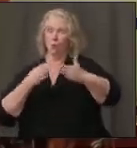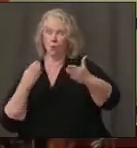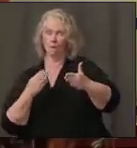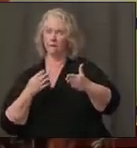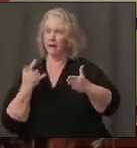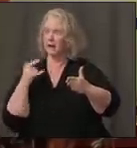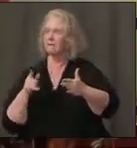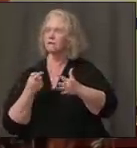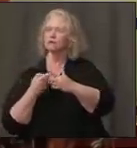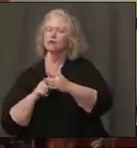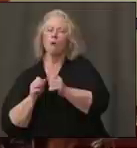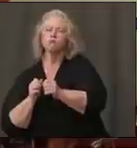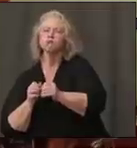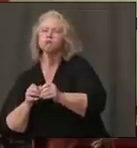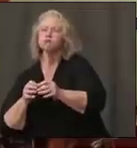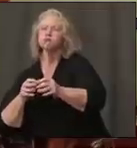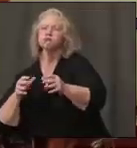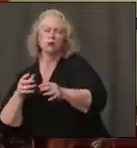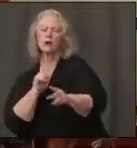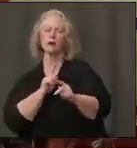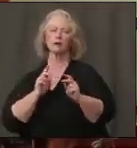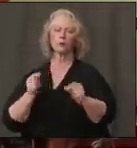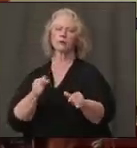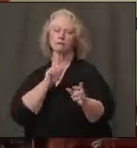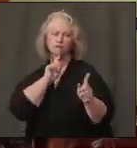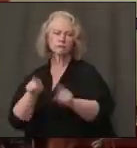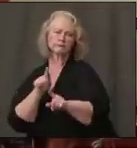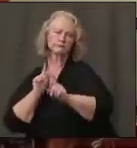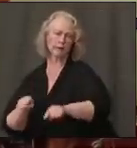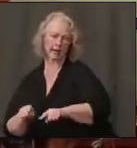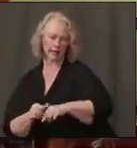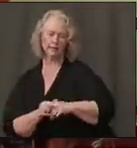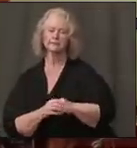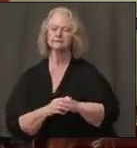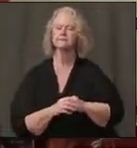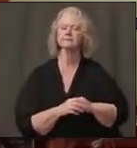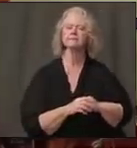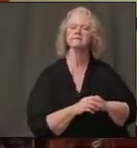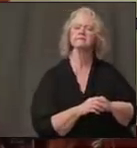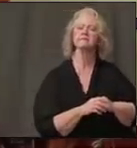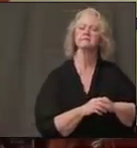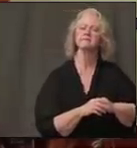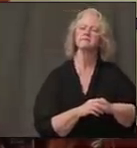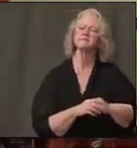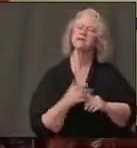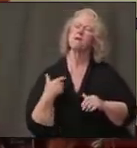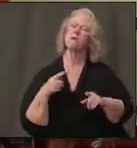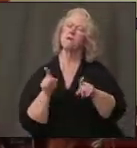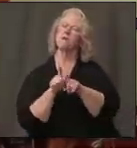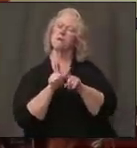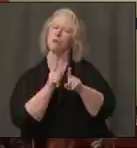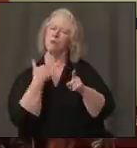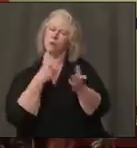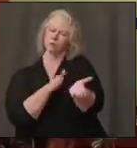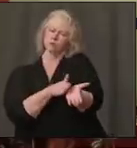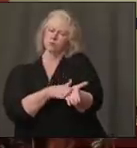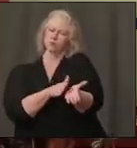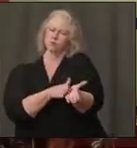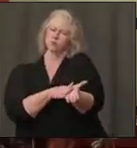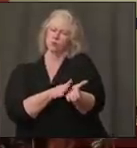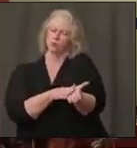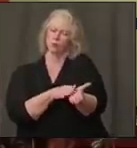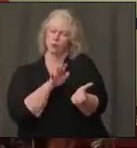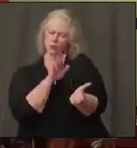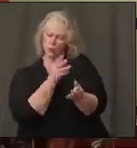any outbreaks that occur in these areas. I also want to laud the thinking about and